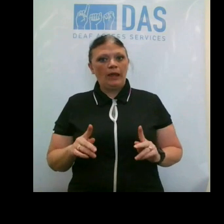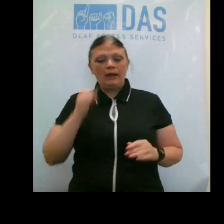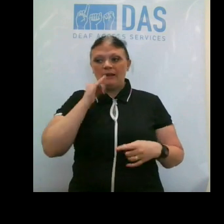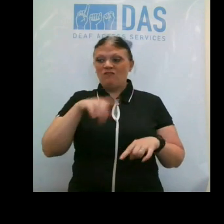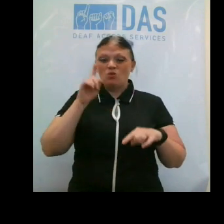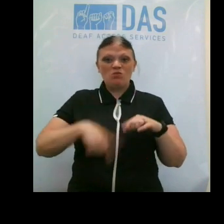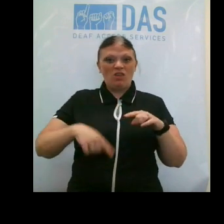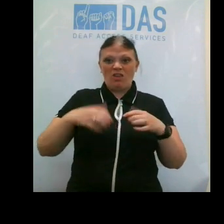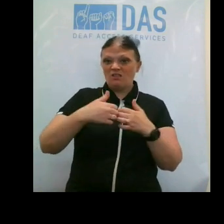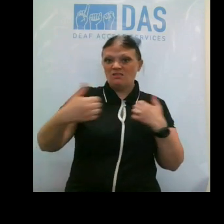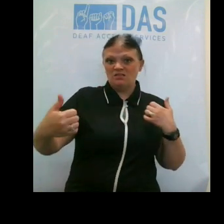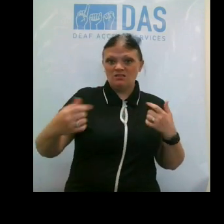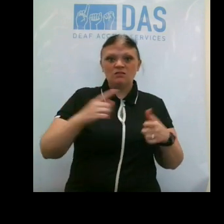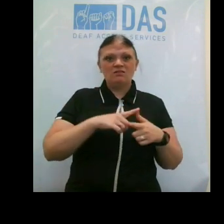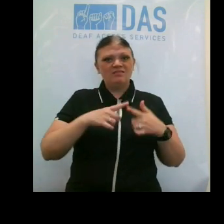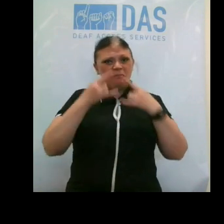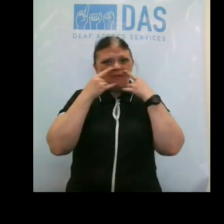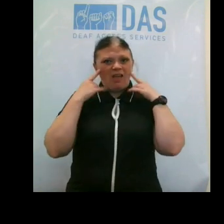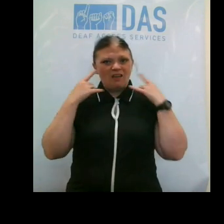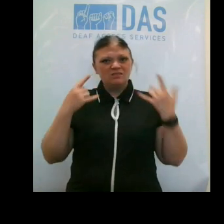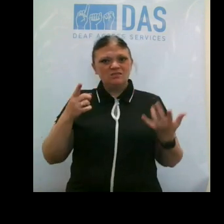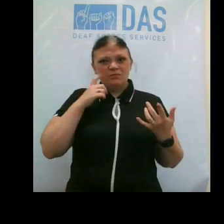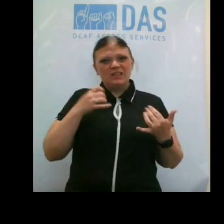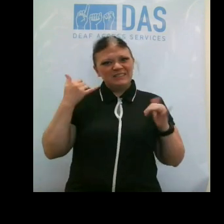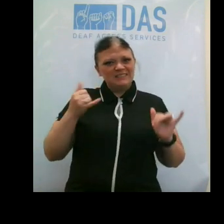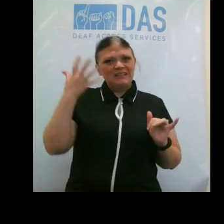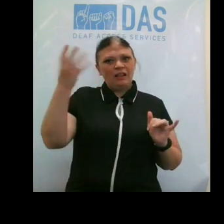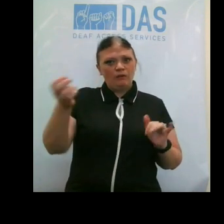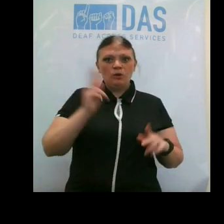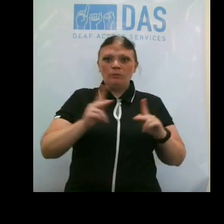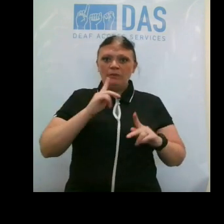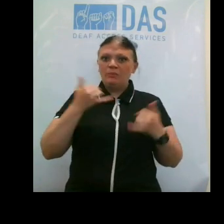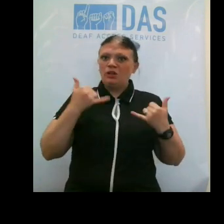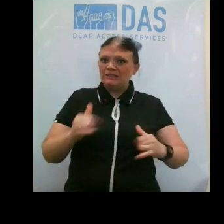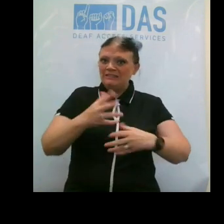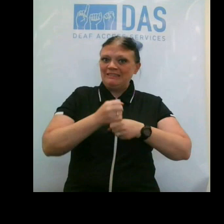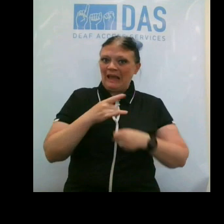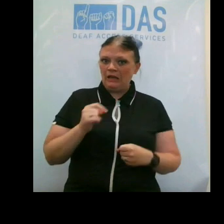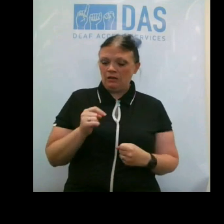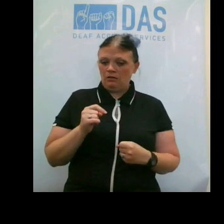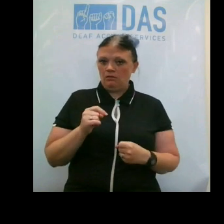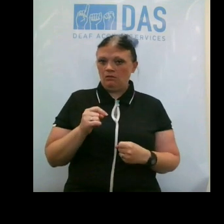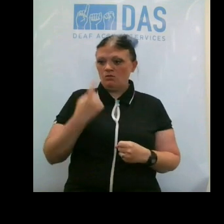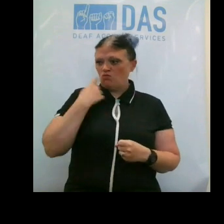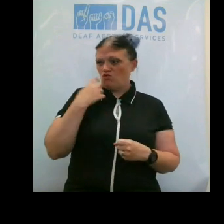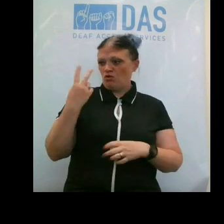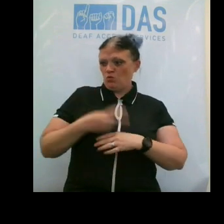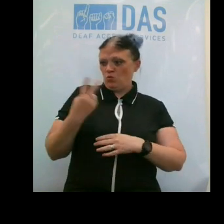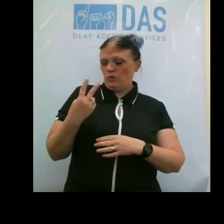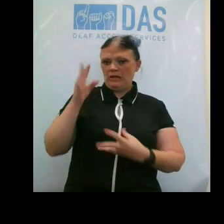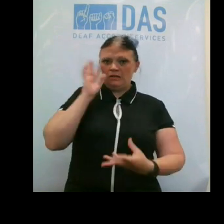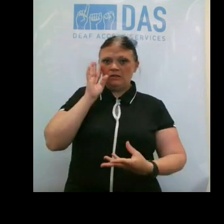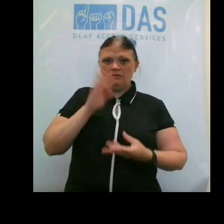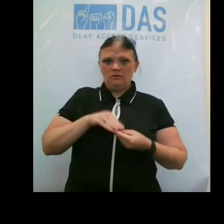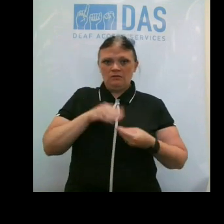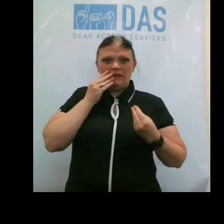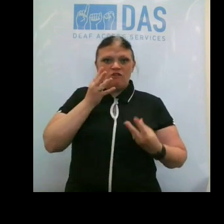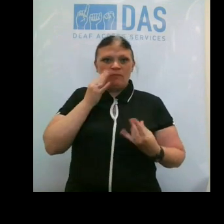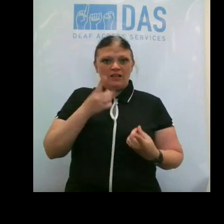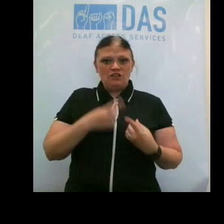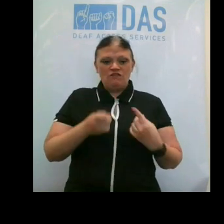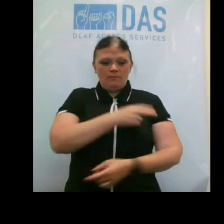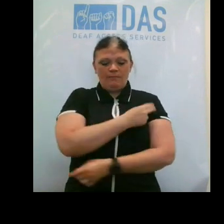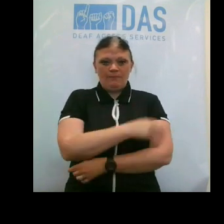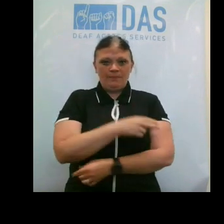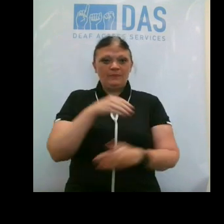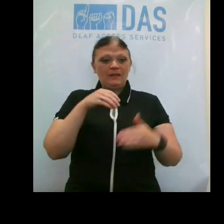socially distant, you should wear your mask, because it's still out there and people are still catching it. And as we've seen with the last 2 days' data with regards to hospitalizations,